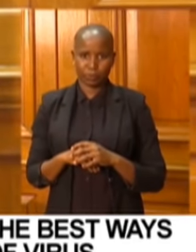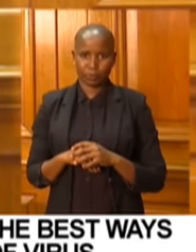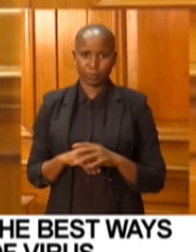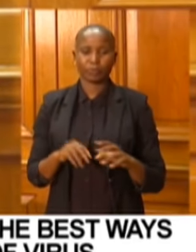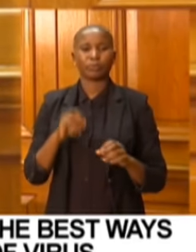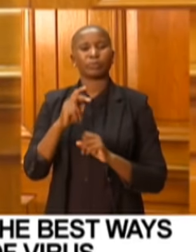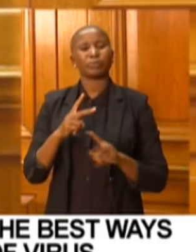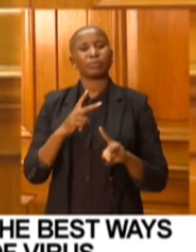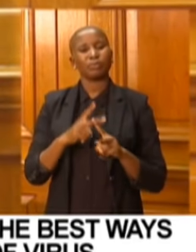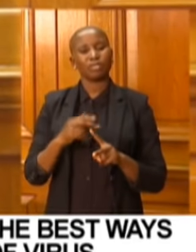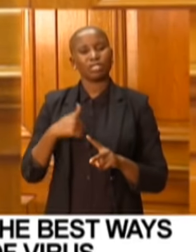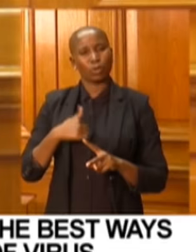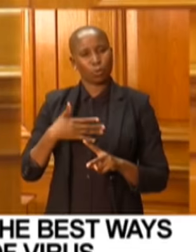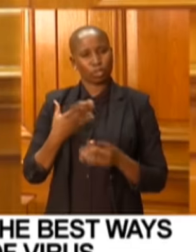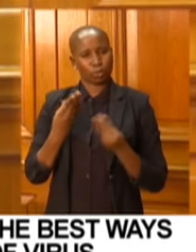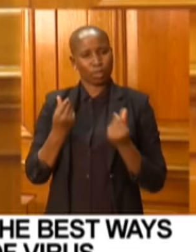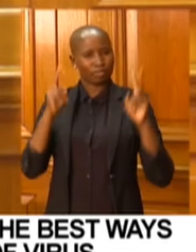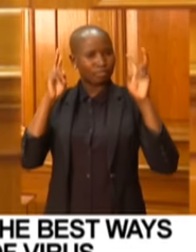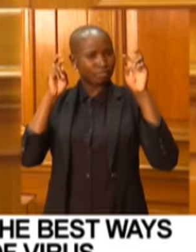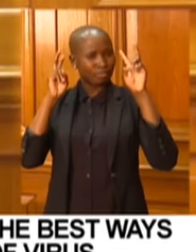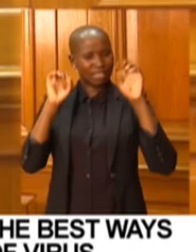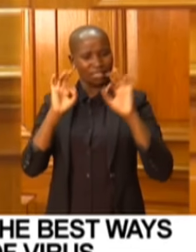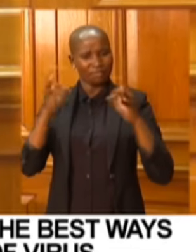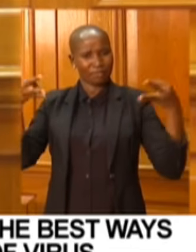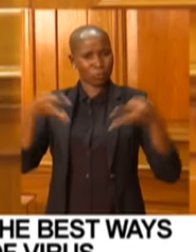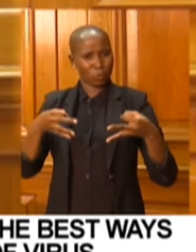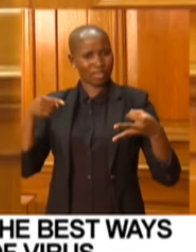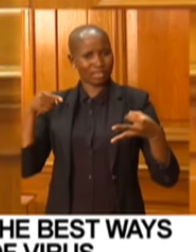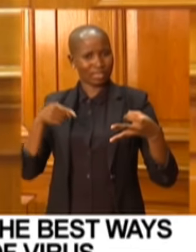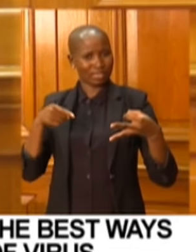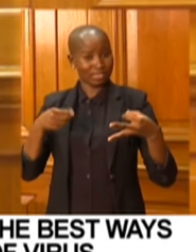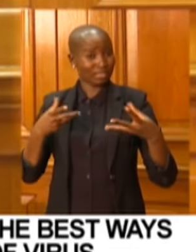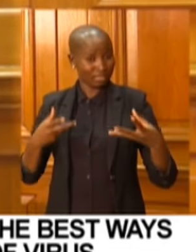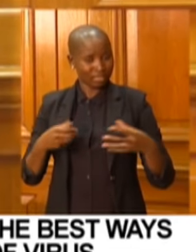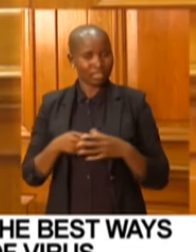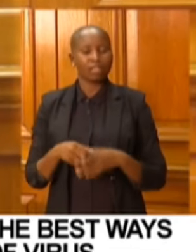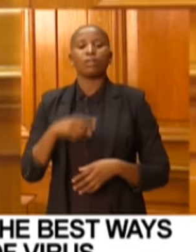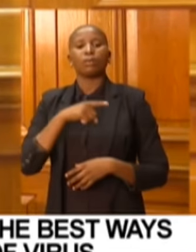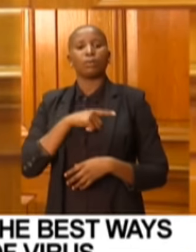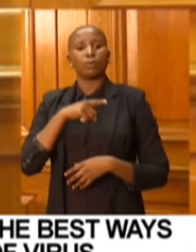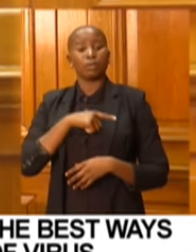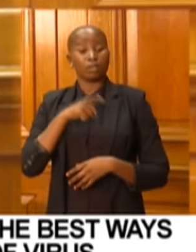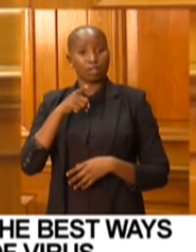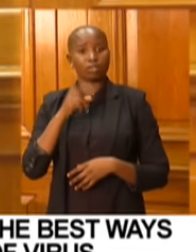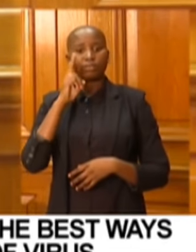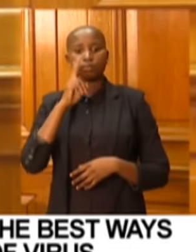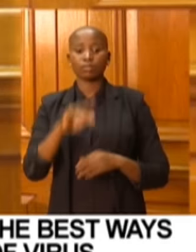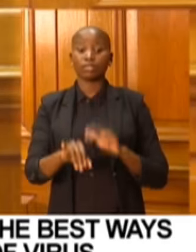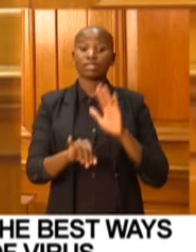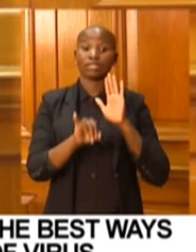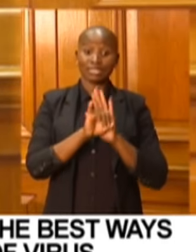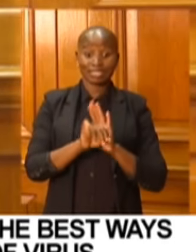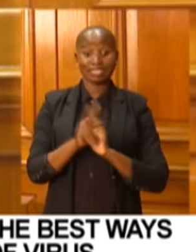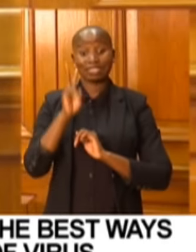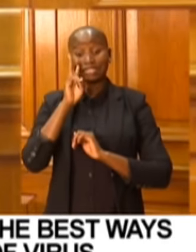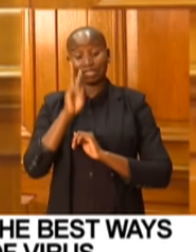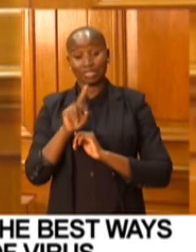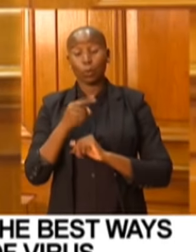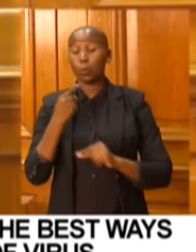of funerals, which have consistently been identified time and time